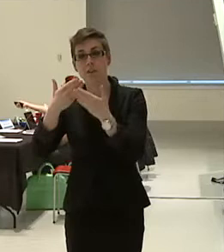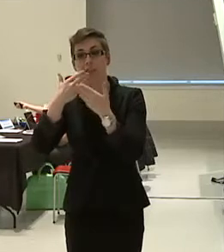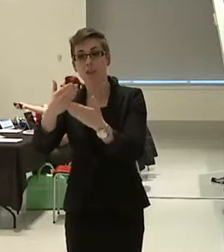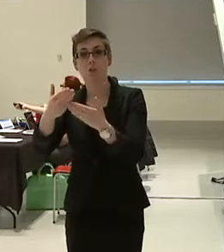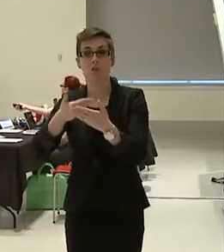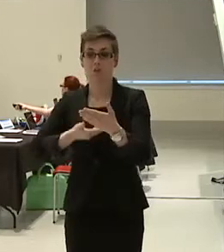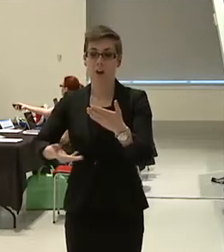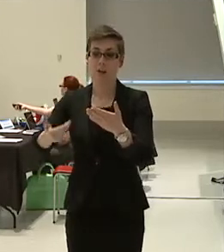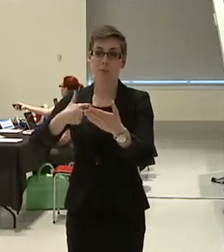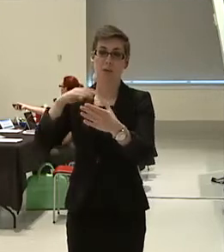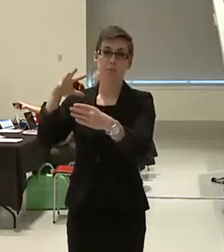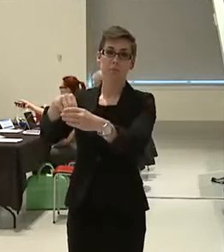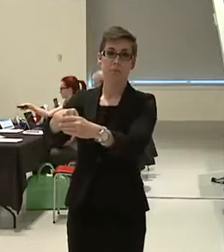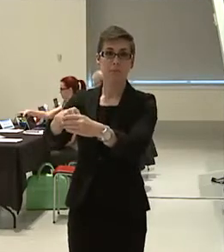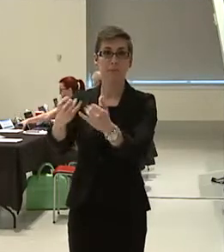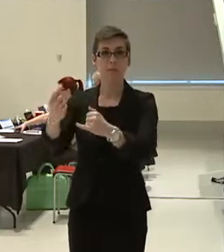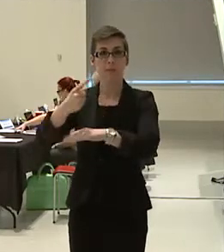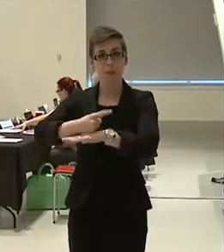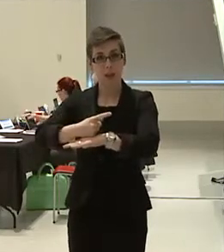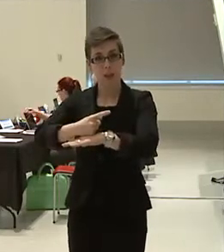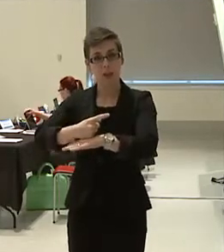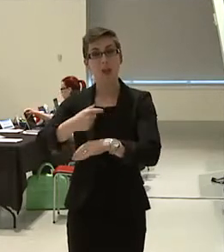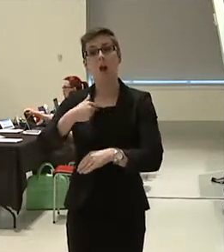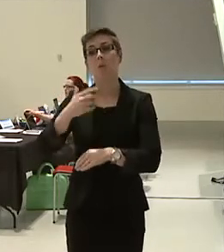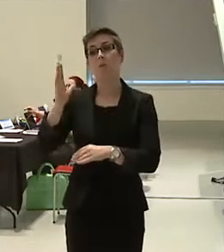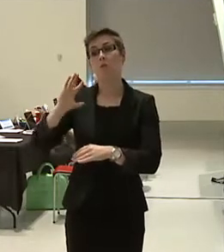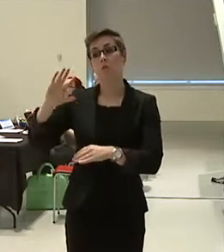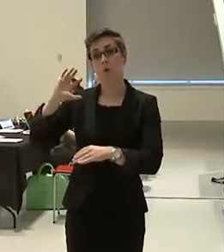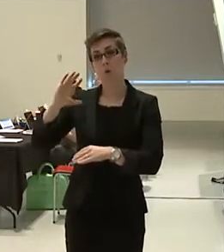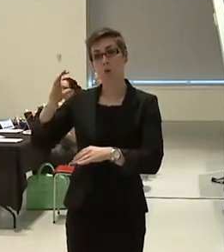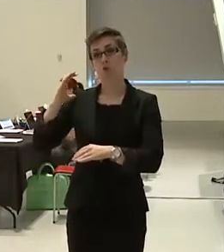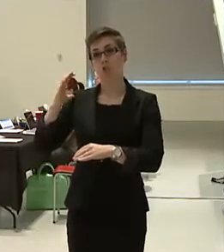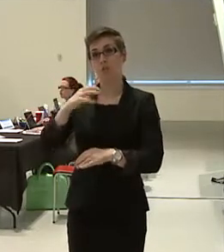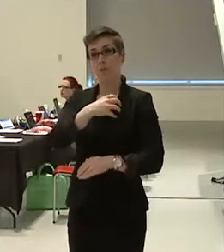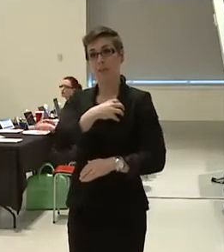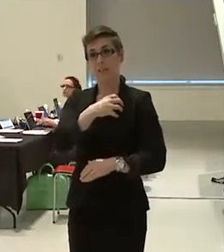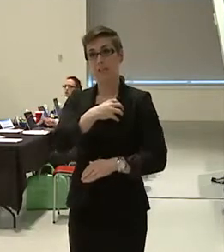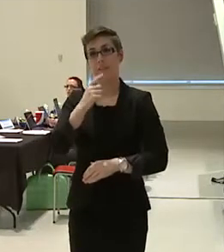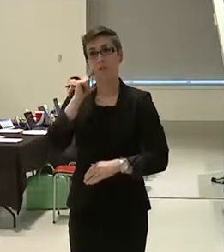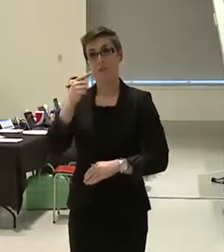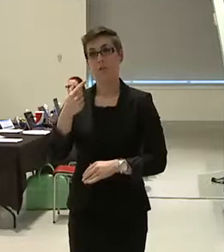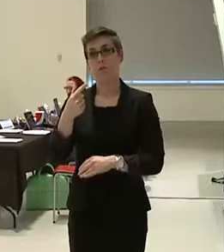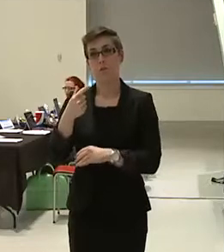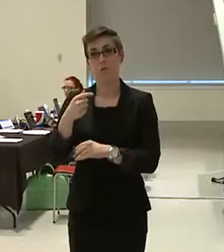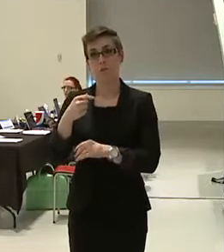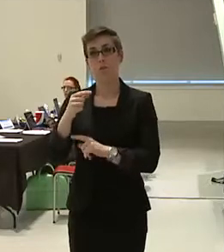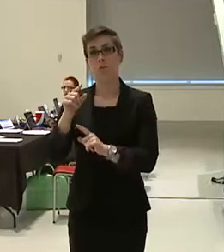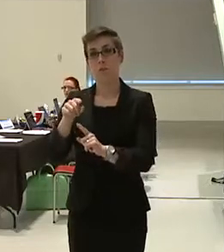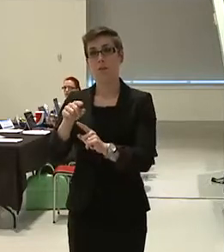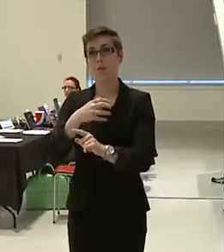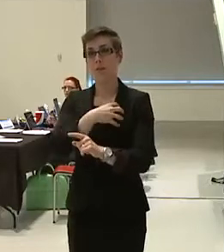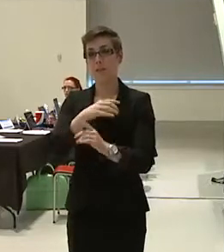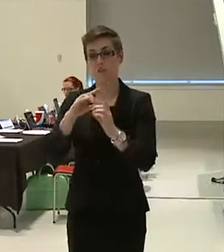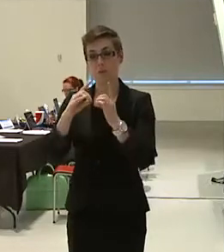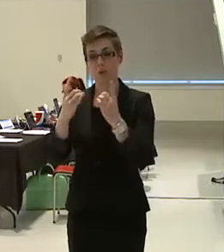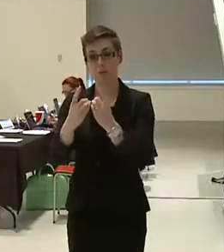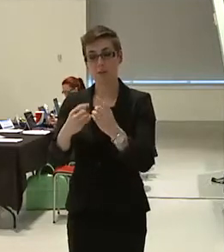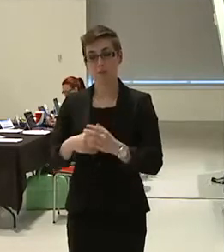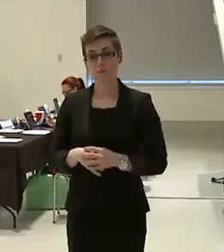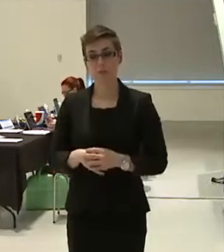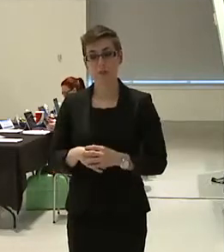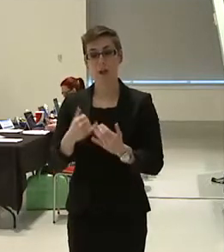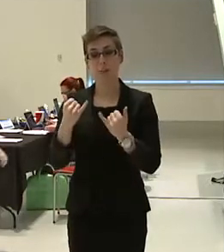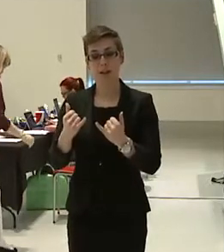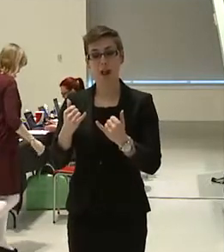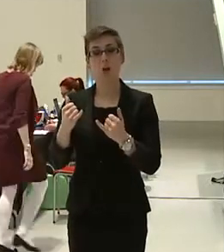testify today. My name is Hassan Aden, and I'm the former Chief of Police for the Greenville, North Carolina Police Department, and now the Director